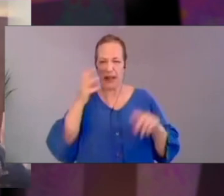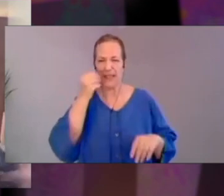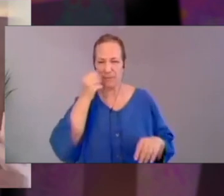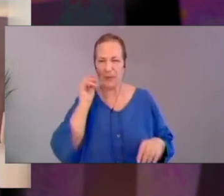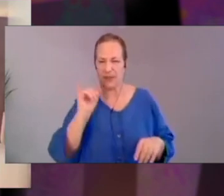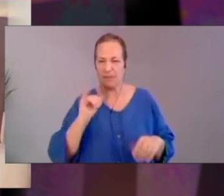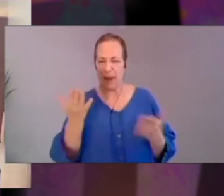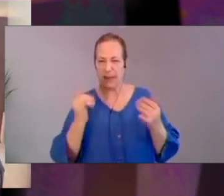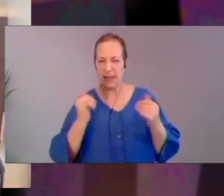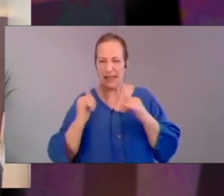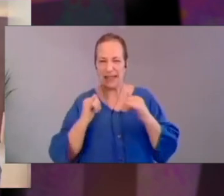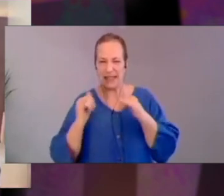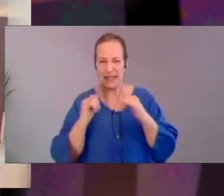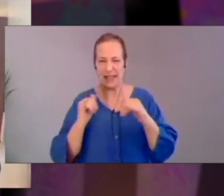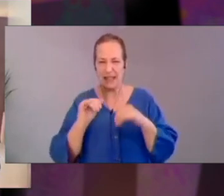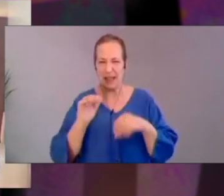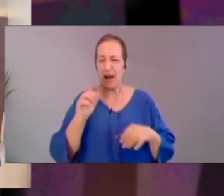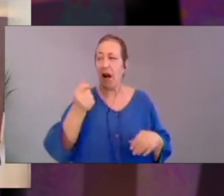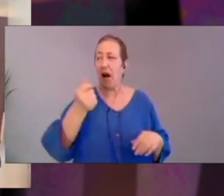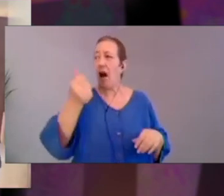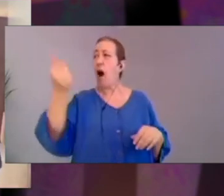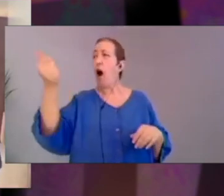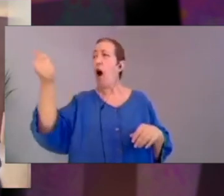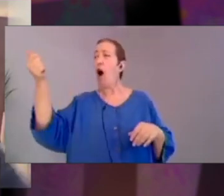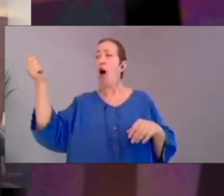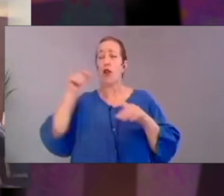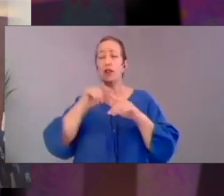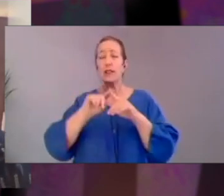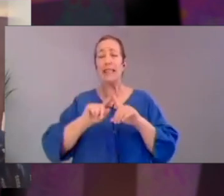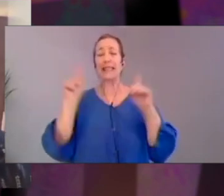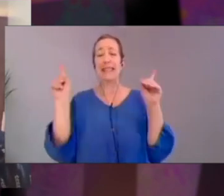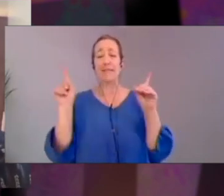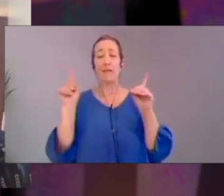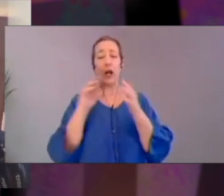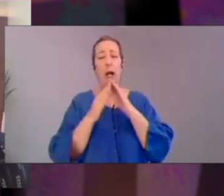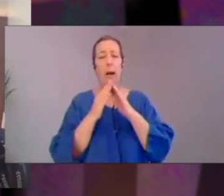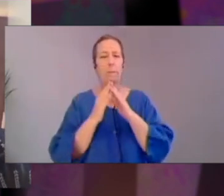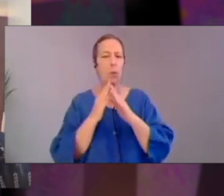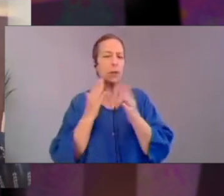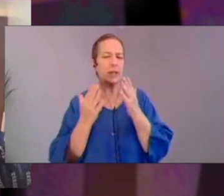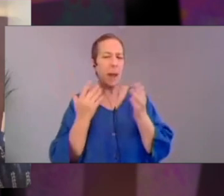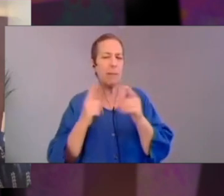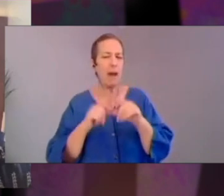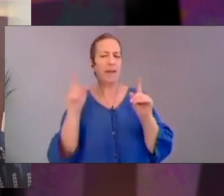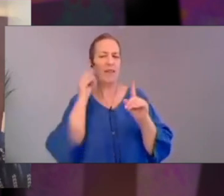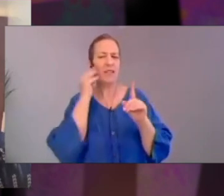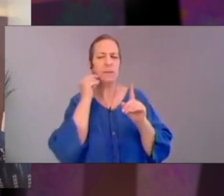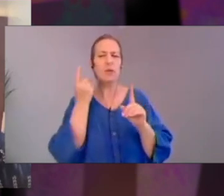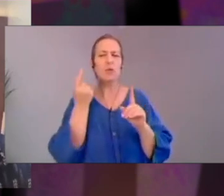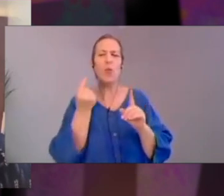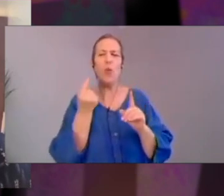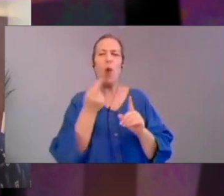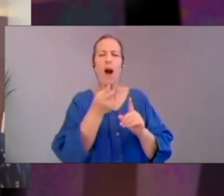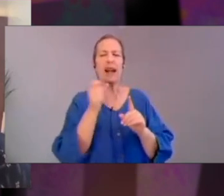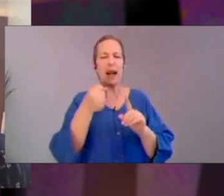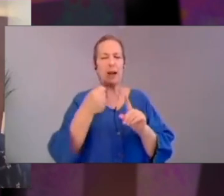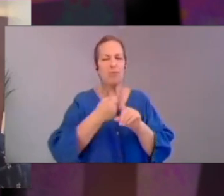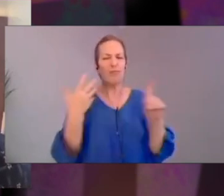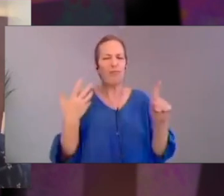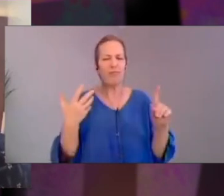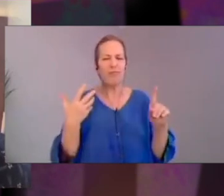are more ensconced in their communities may not necessarily encounter. Could you talk about what's weird about being an Indian in Baltimore for a